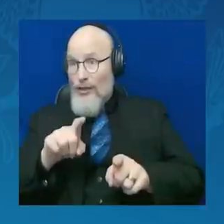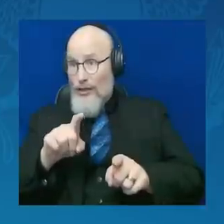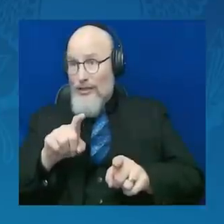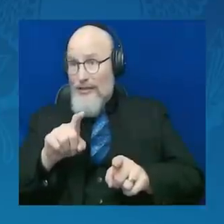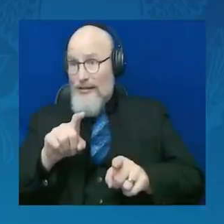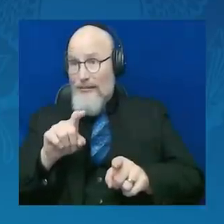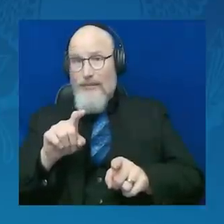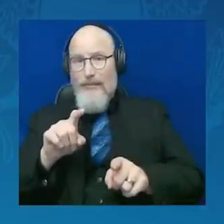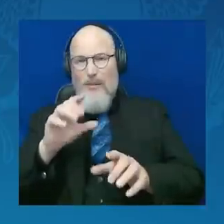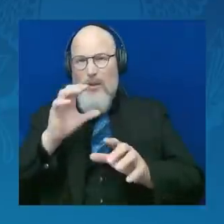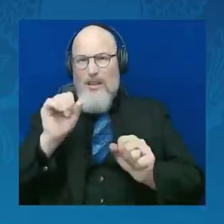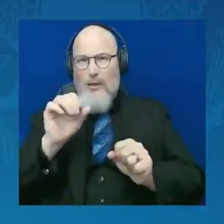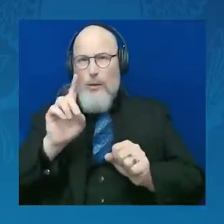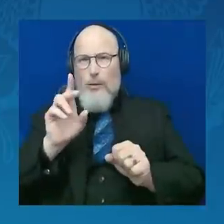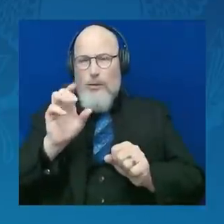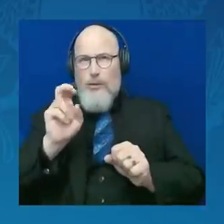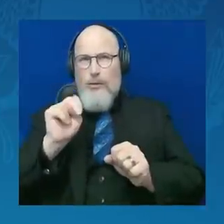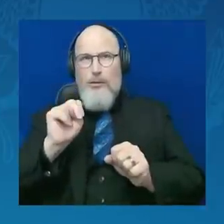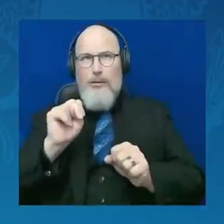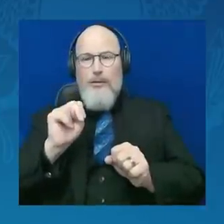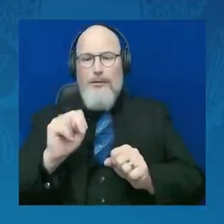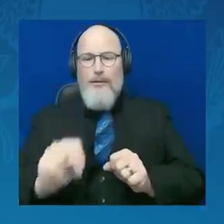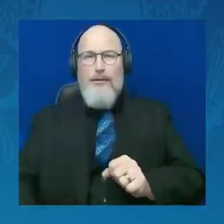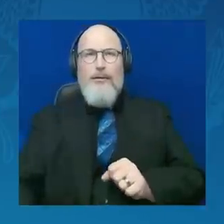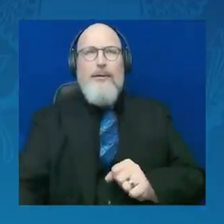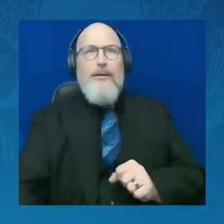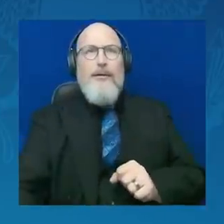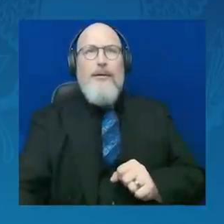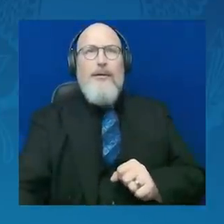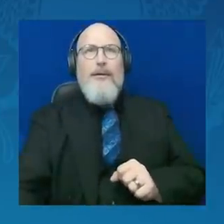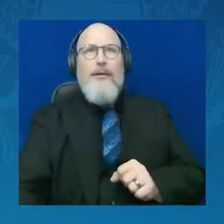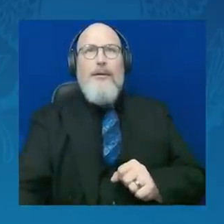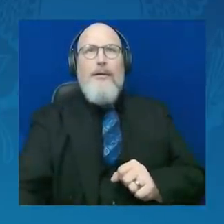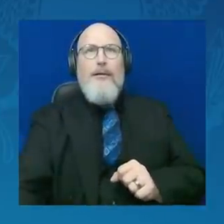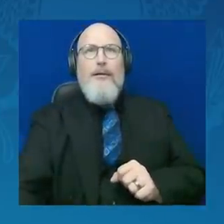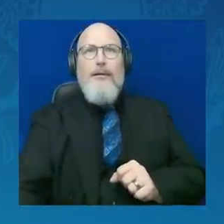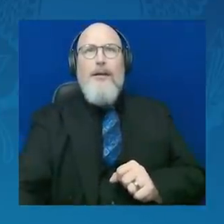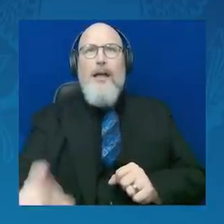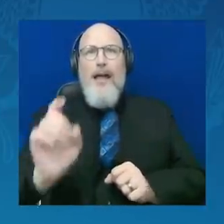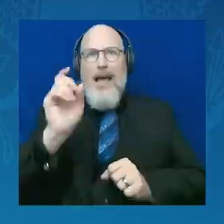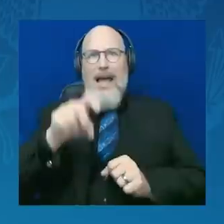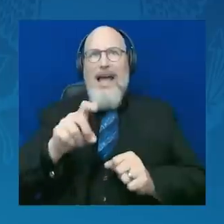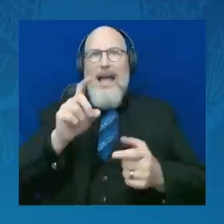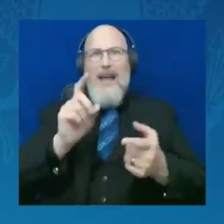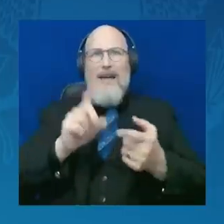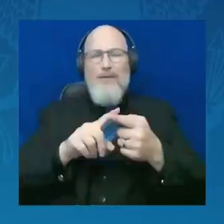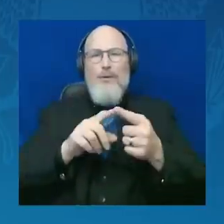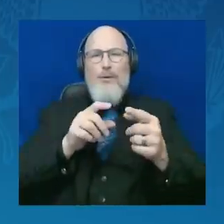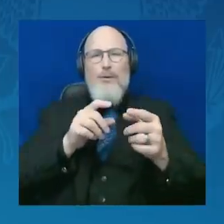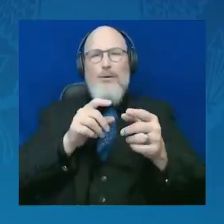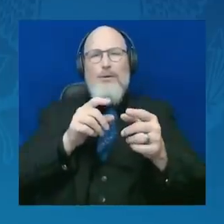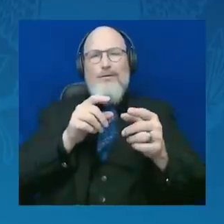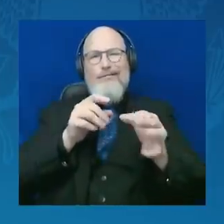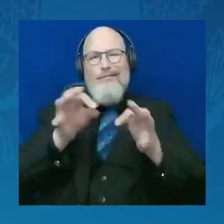I would need to go a little bit back into history, deeper into history. Let me put it in the following way. When